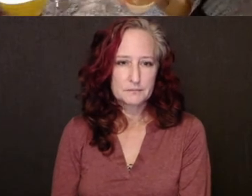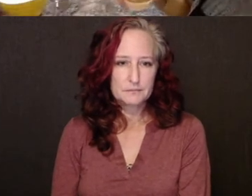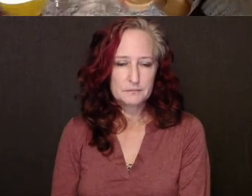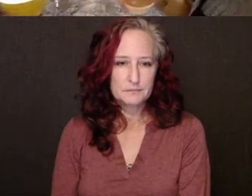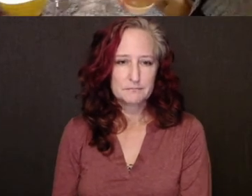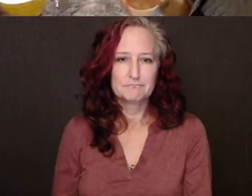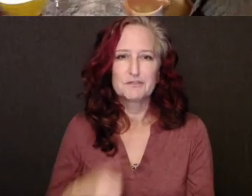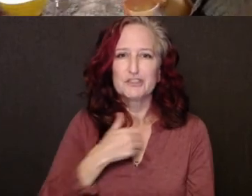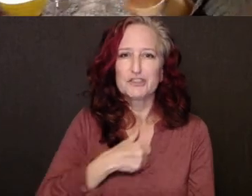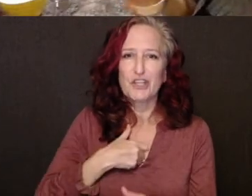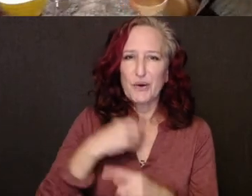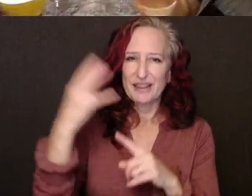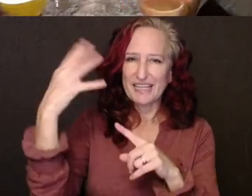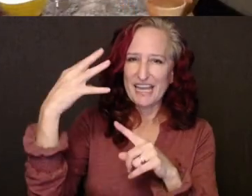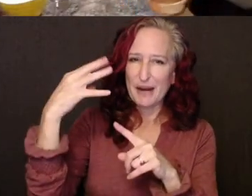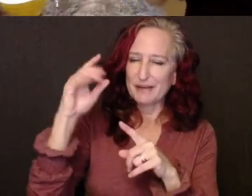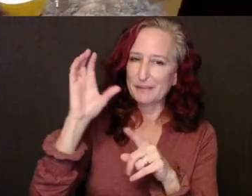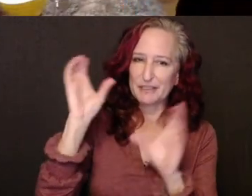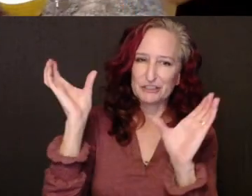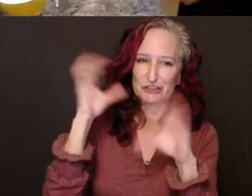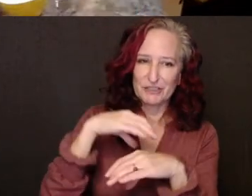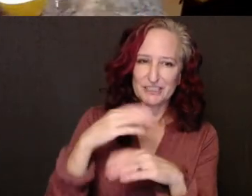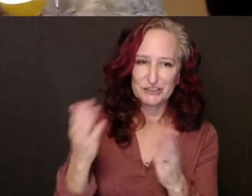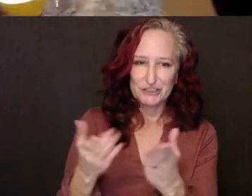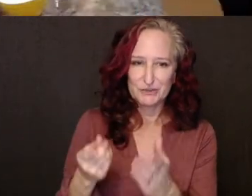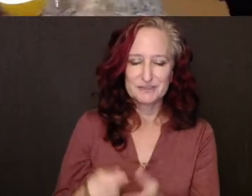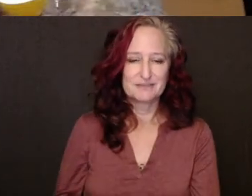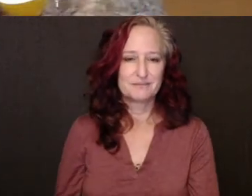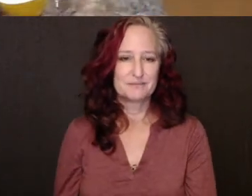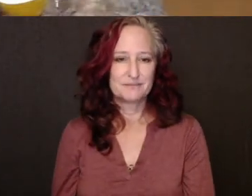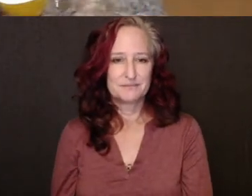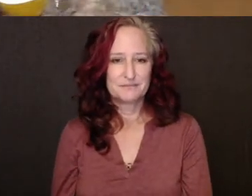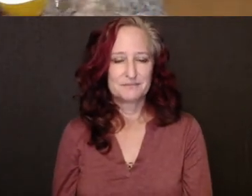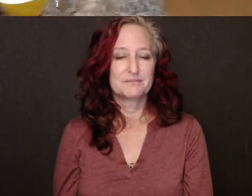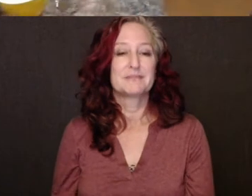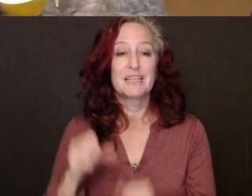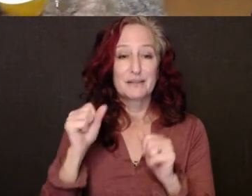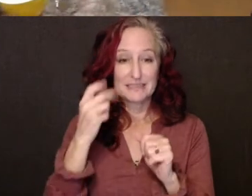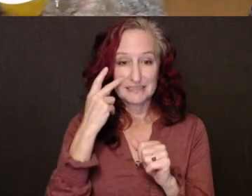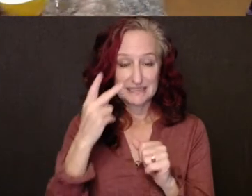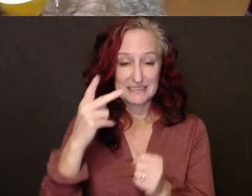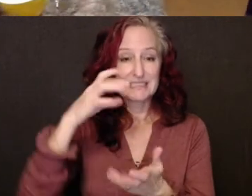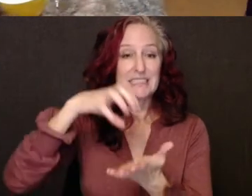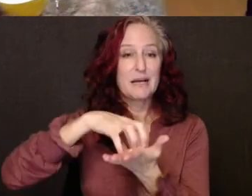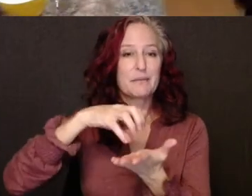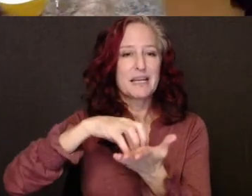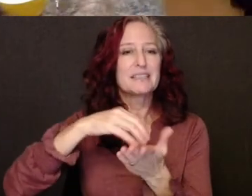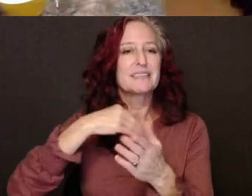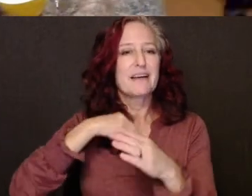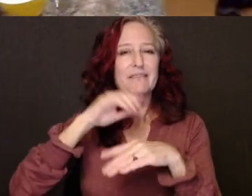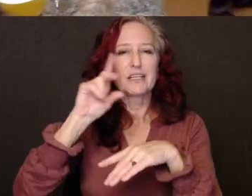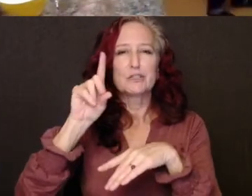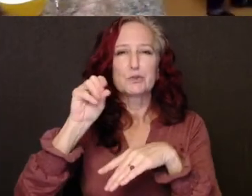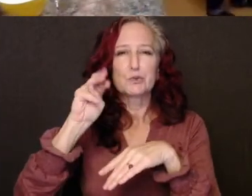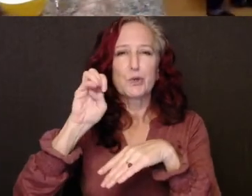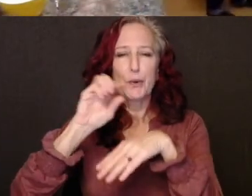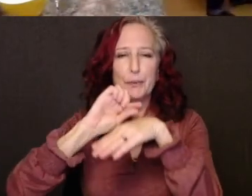it in for just a couple minutes longer. Okay, so I have my timer